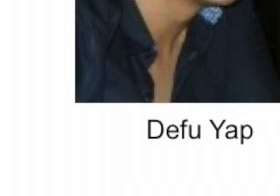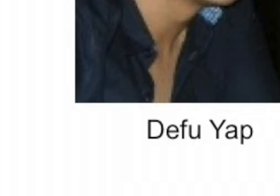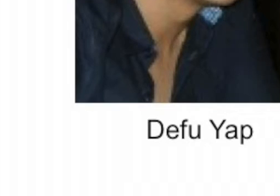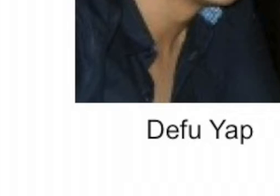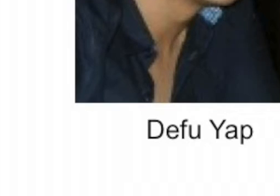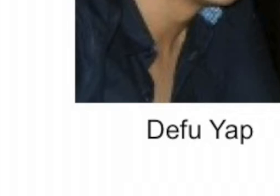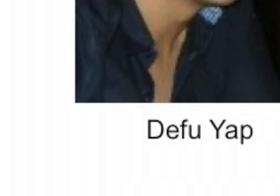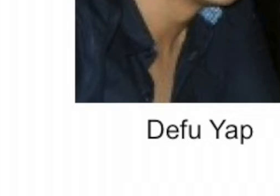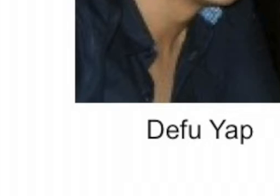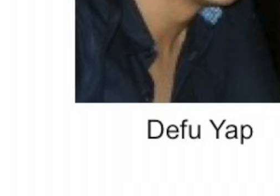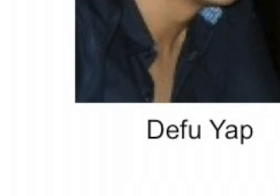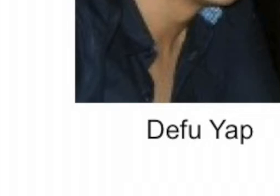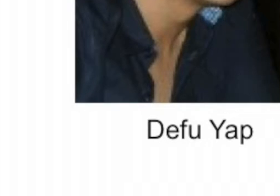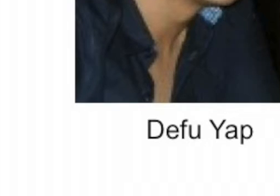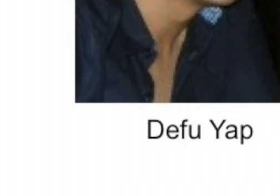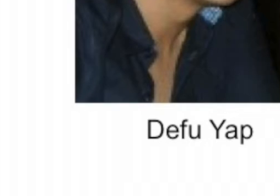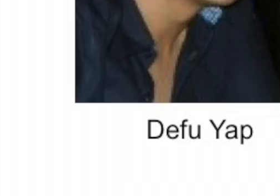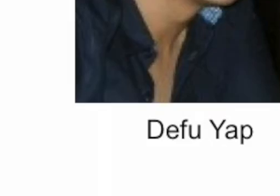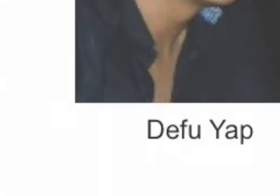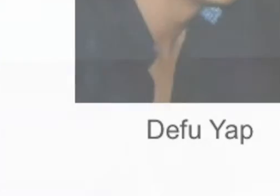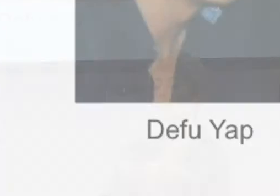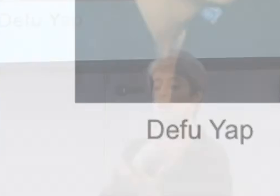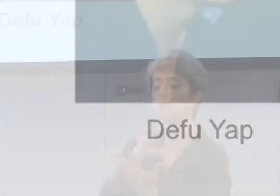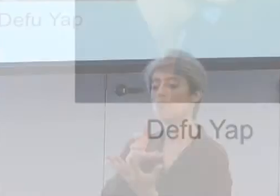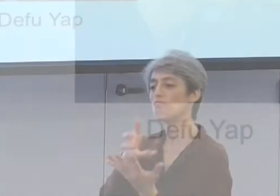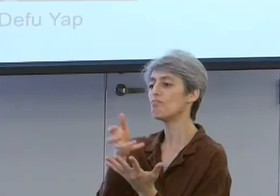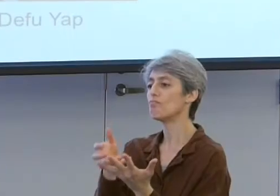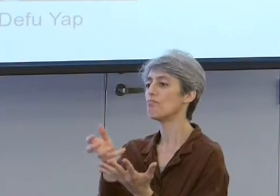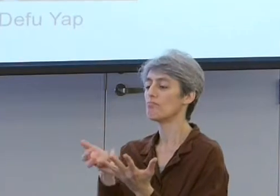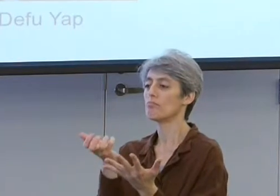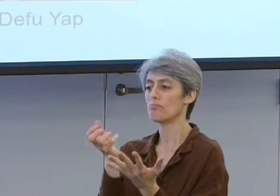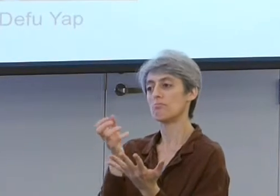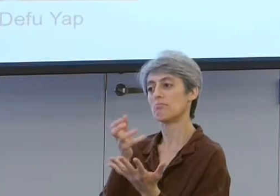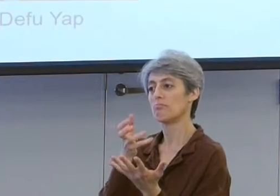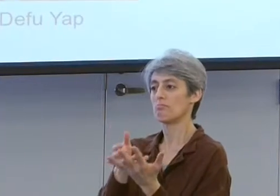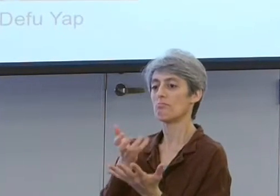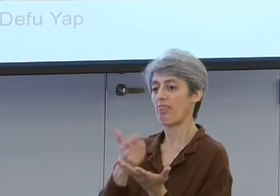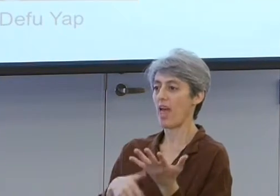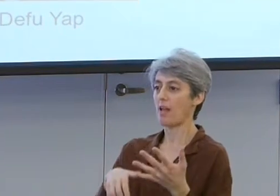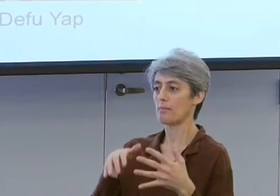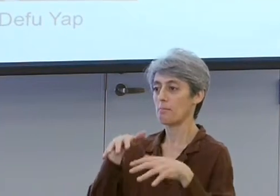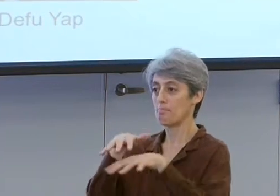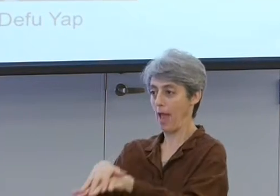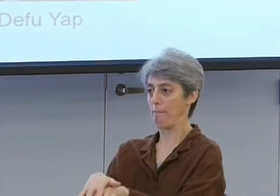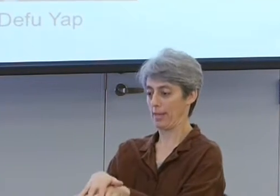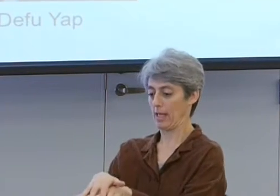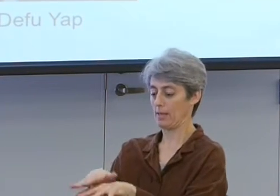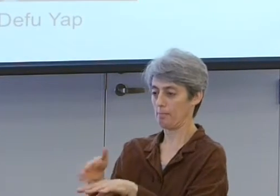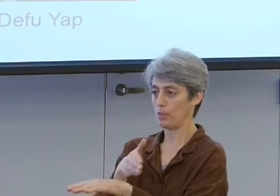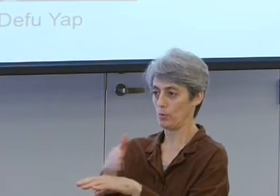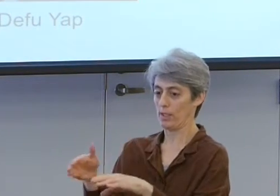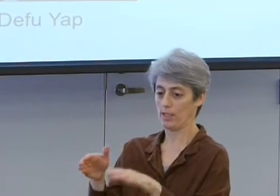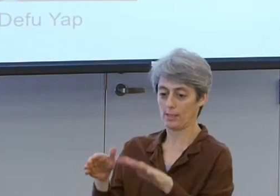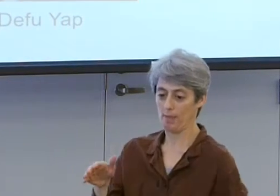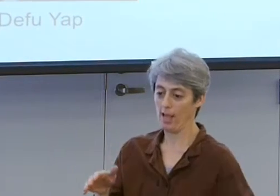this valence continuum, can potentially participate in this systematic mapping between space and valence.